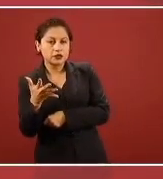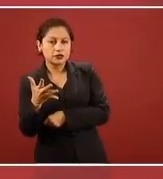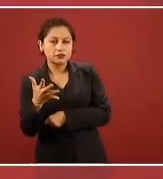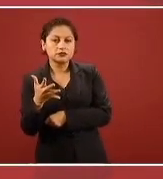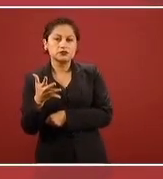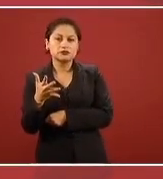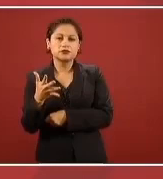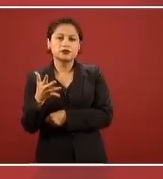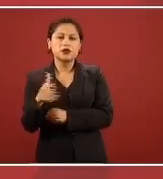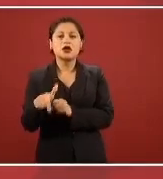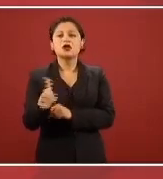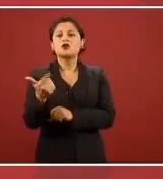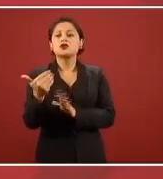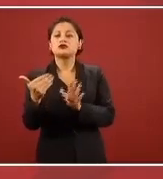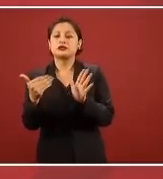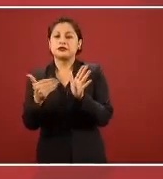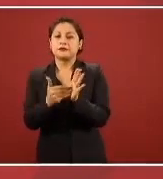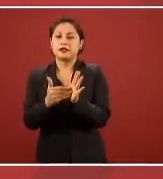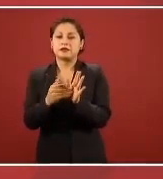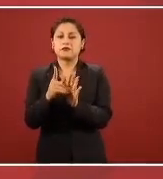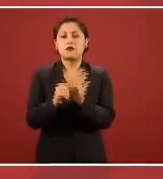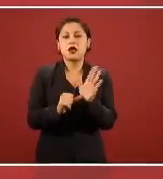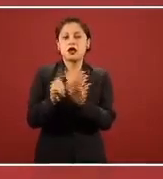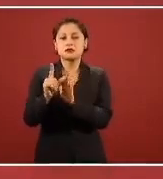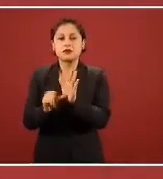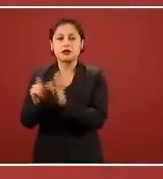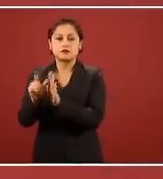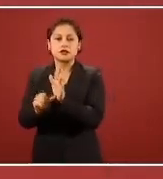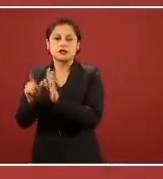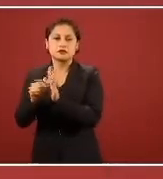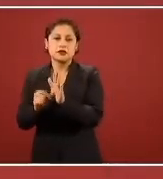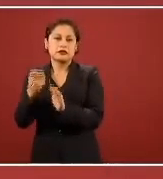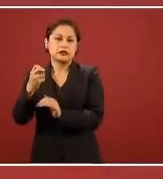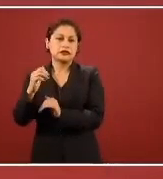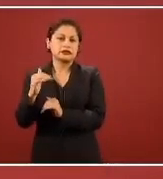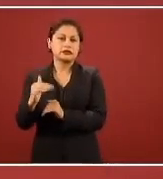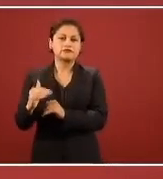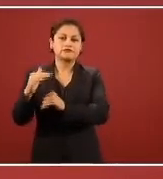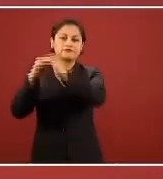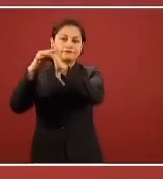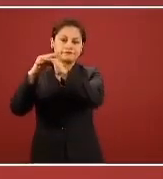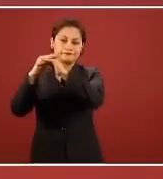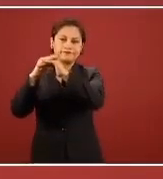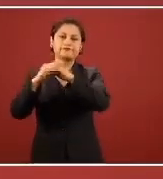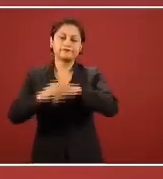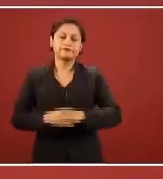over 12,000 monthly. Es el más alto. That's the highest.